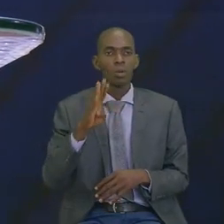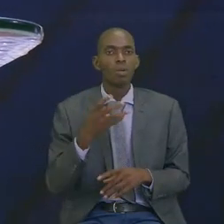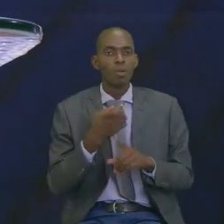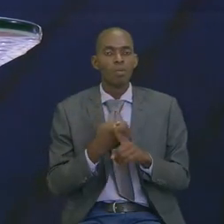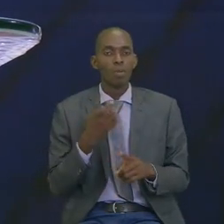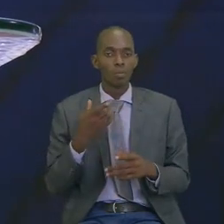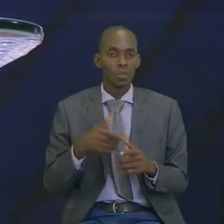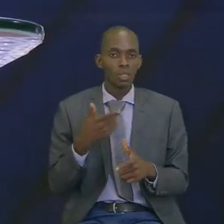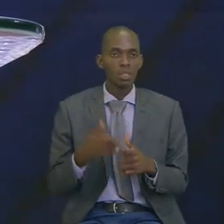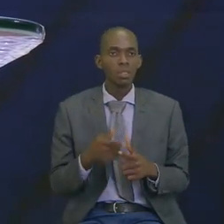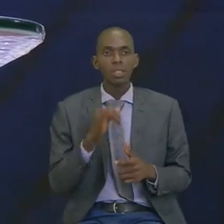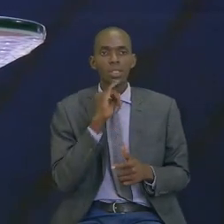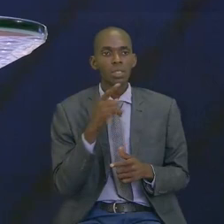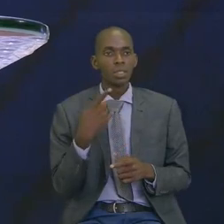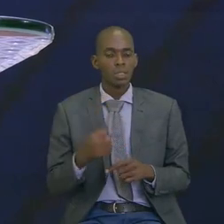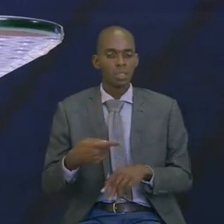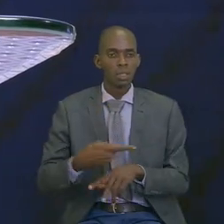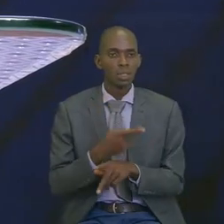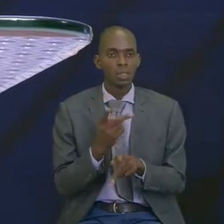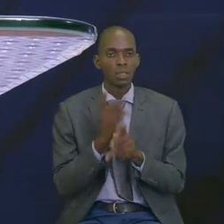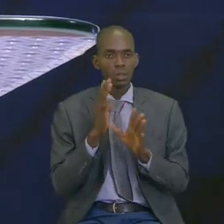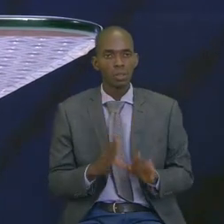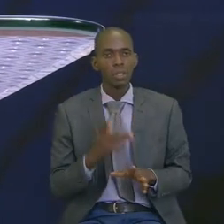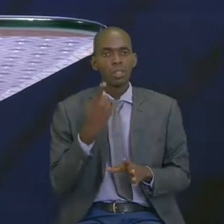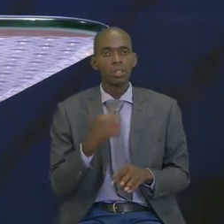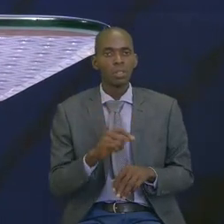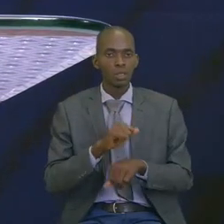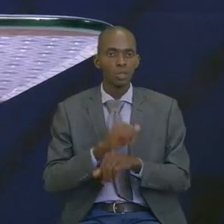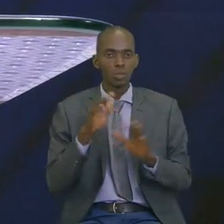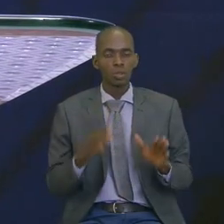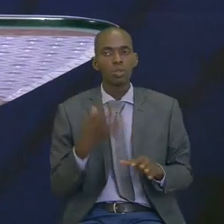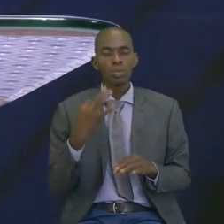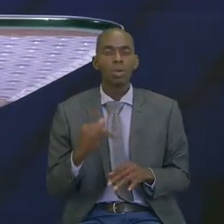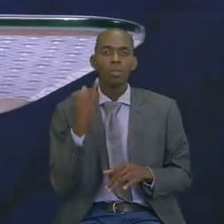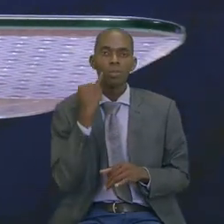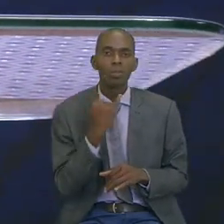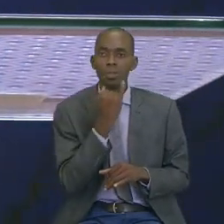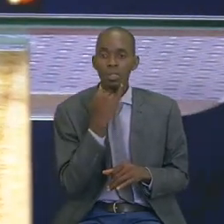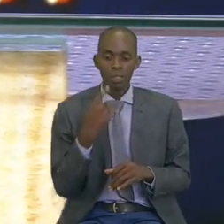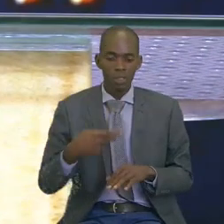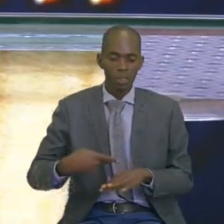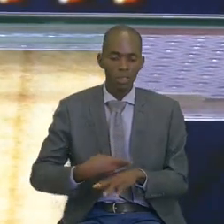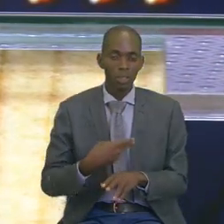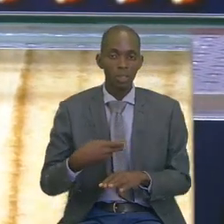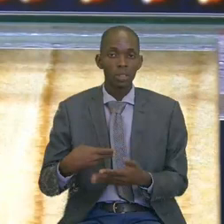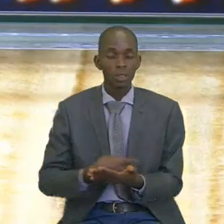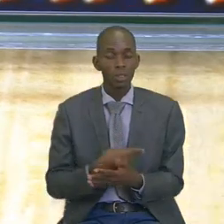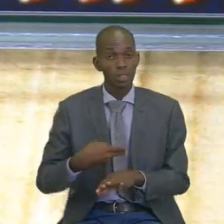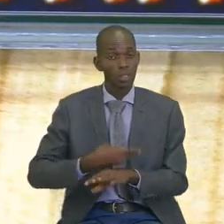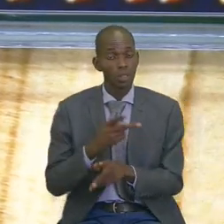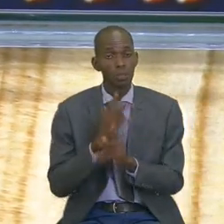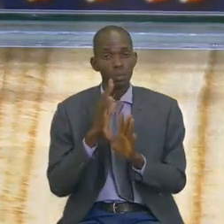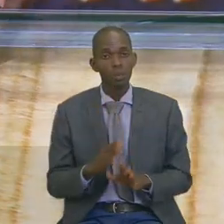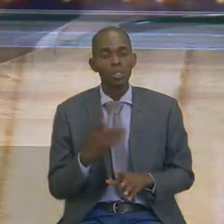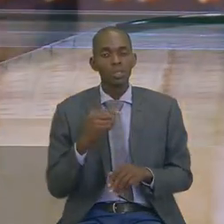From this is the shepherd, the stone of Israel. The shepherd, the stone